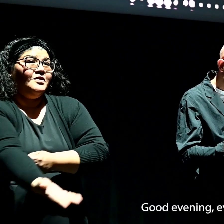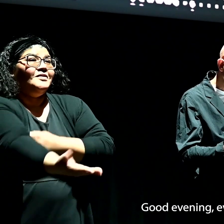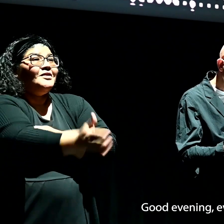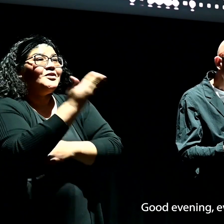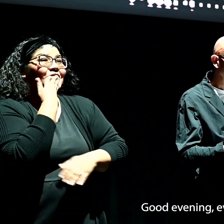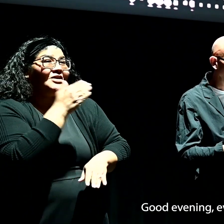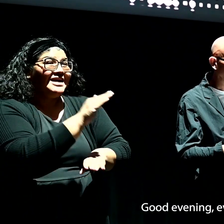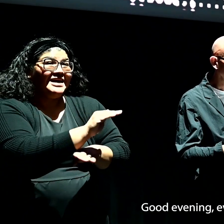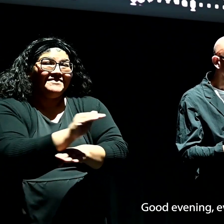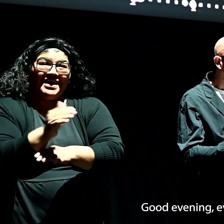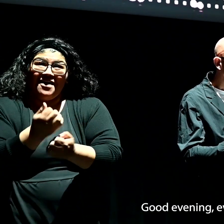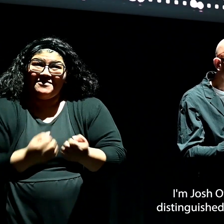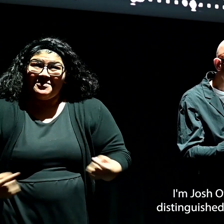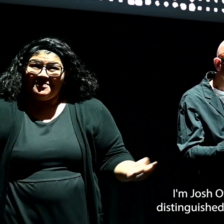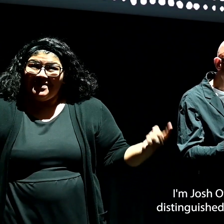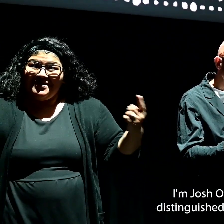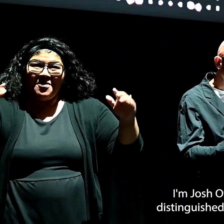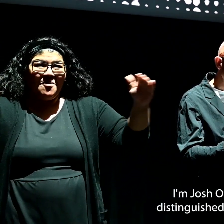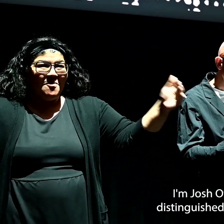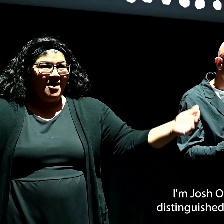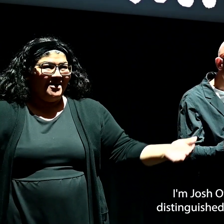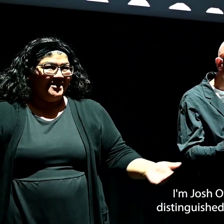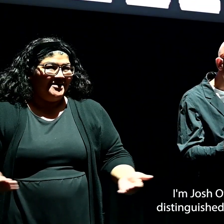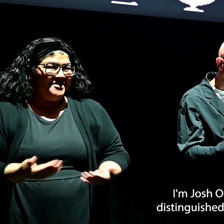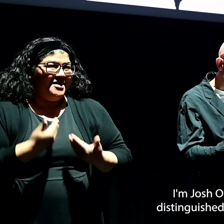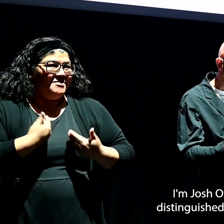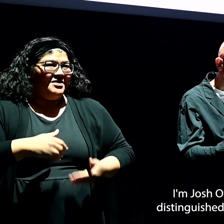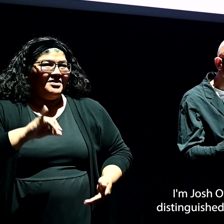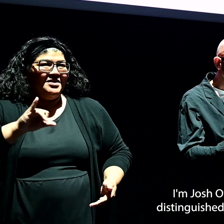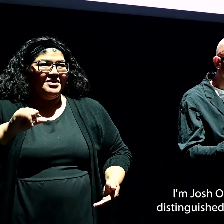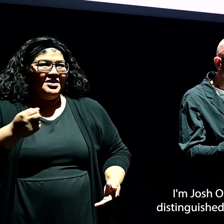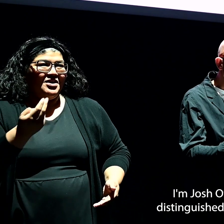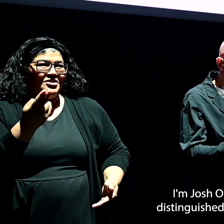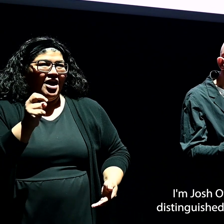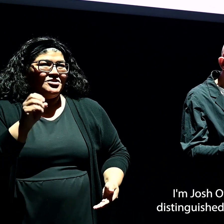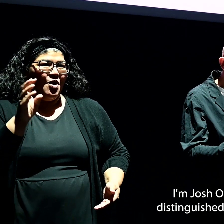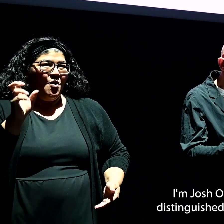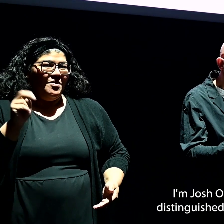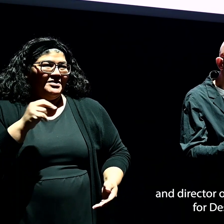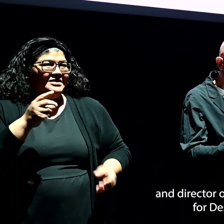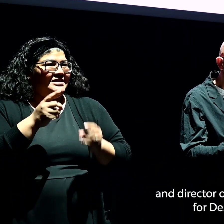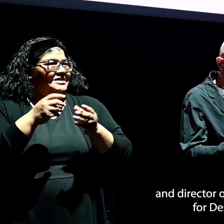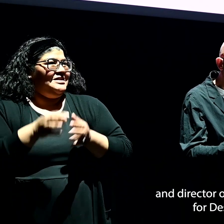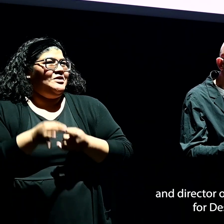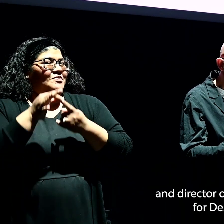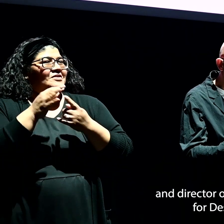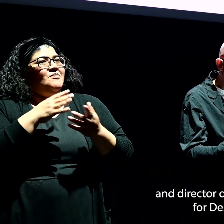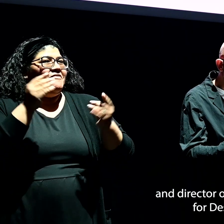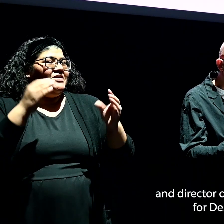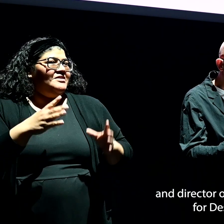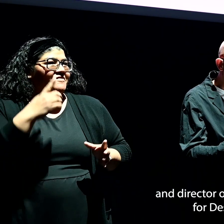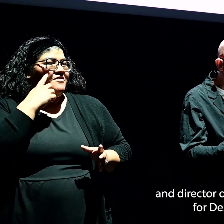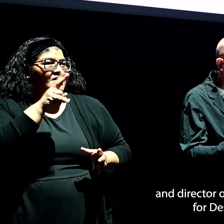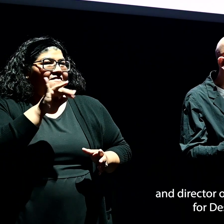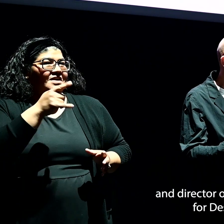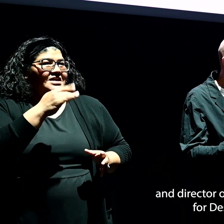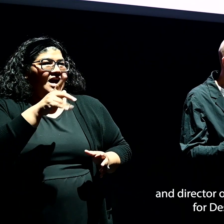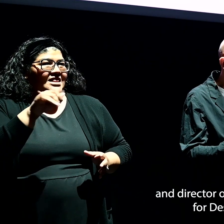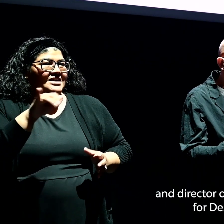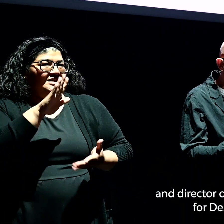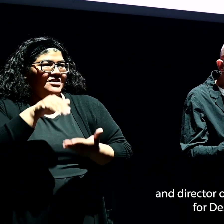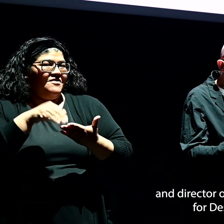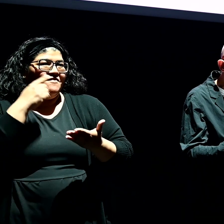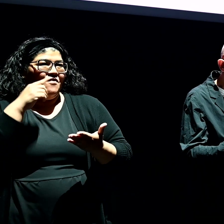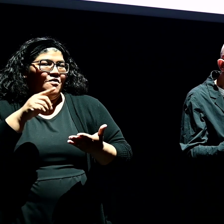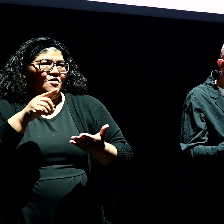Good evening, everyone, and welcome. I'm Josh Owen, the Vignelli Distinguished Professor of Design and Director of the Vignelli Center for